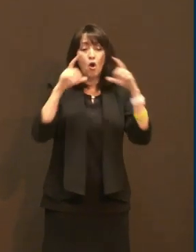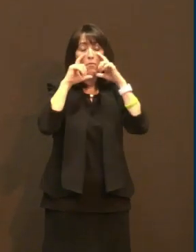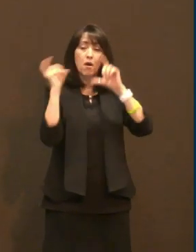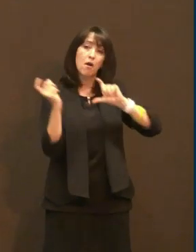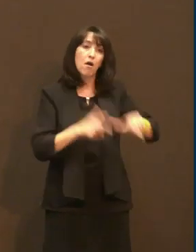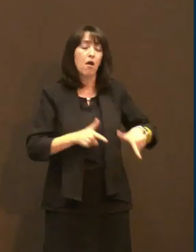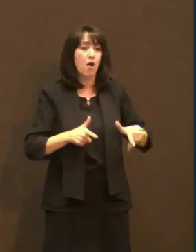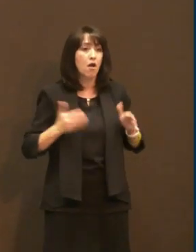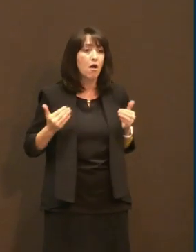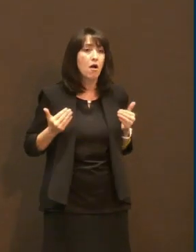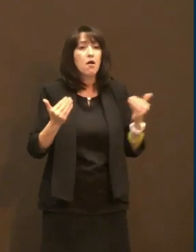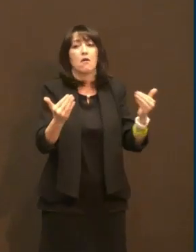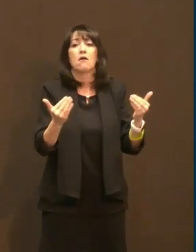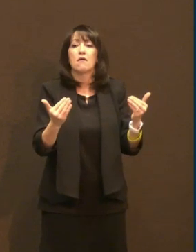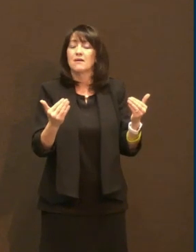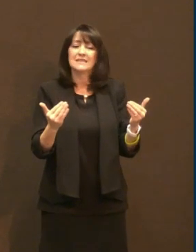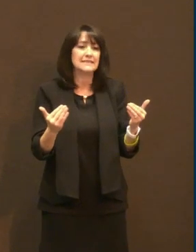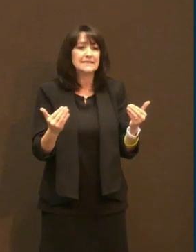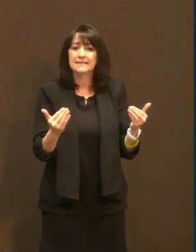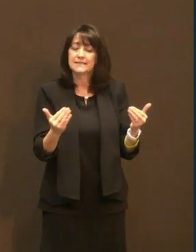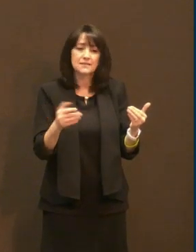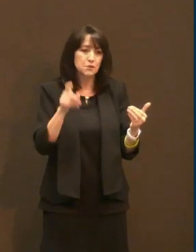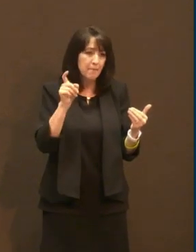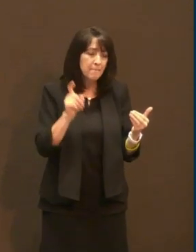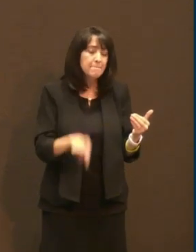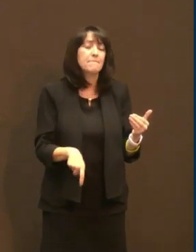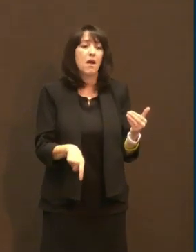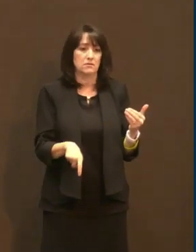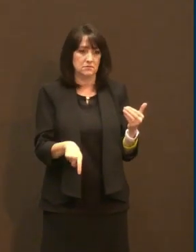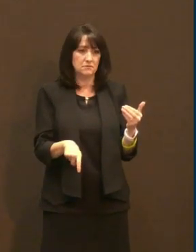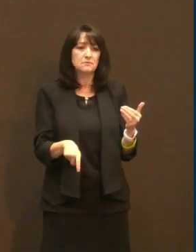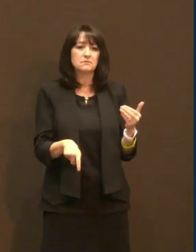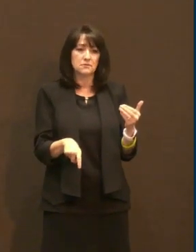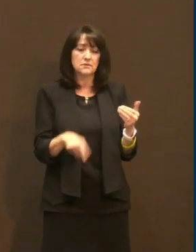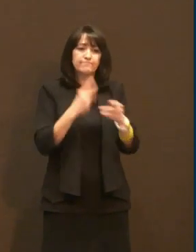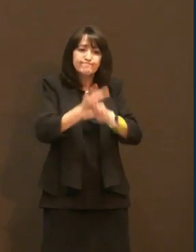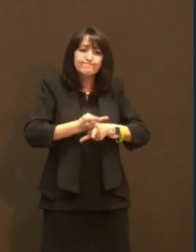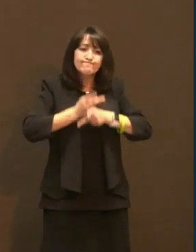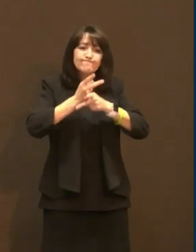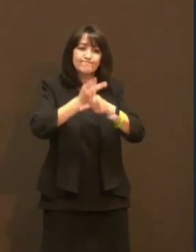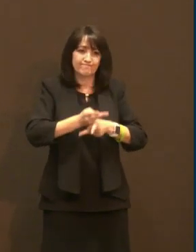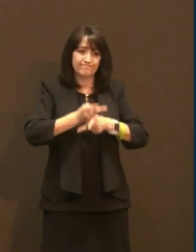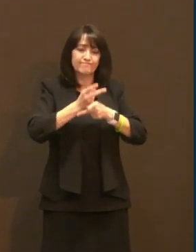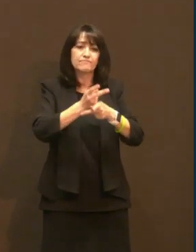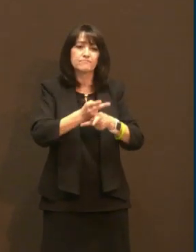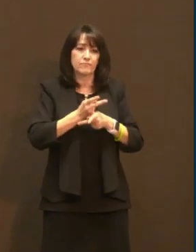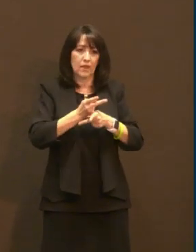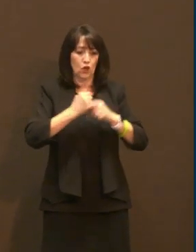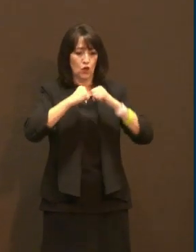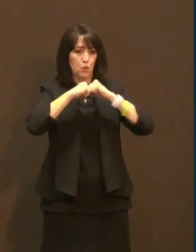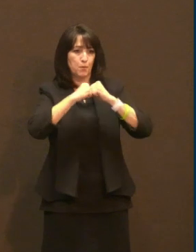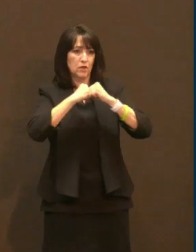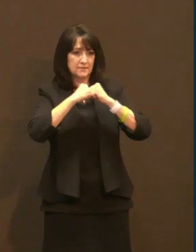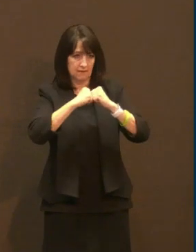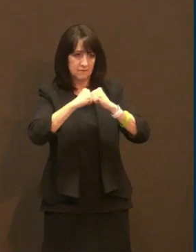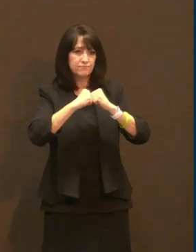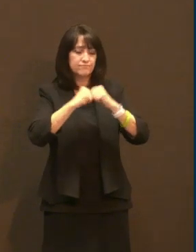distancing in every setting is going to be critical for us to move